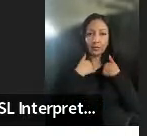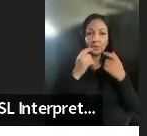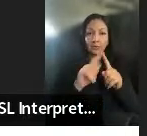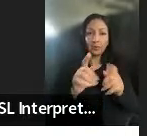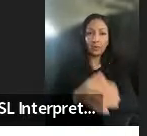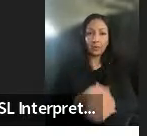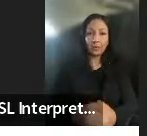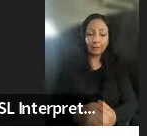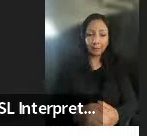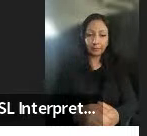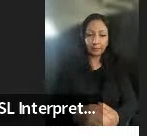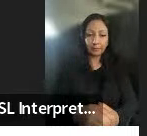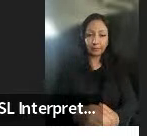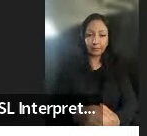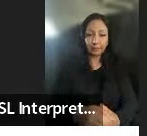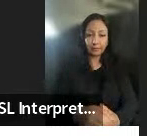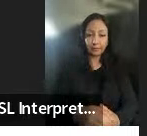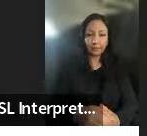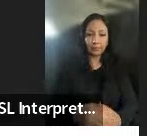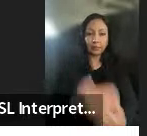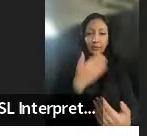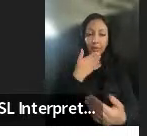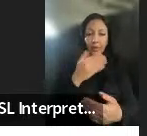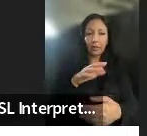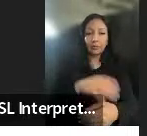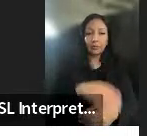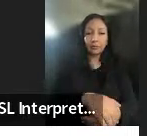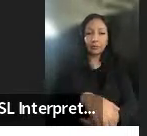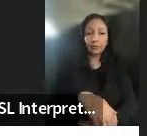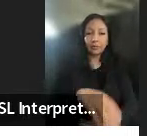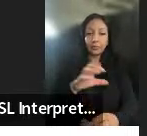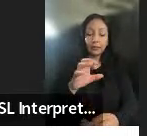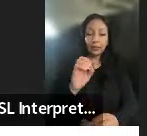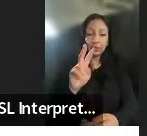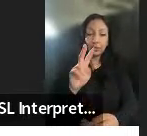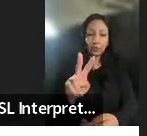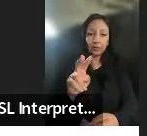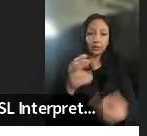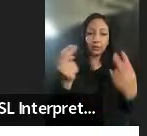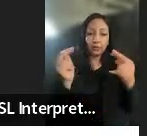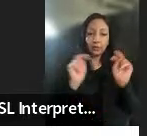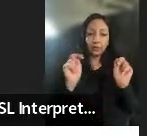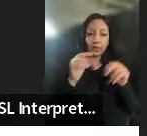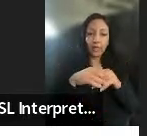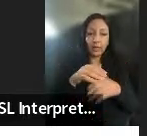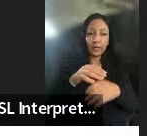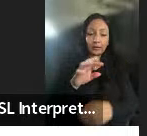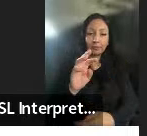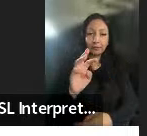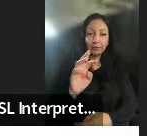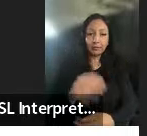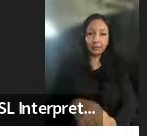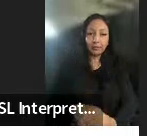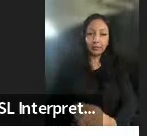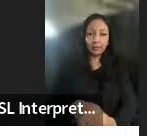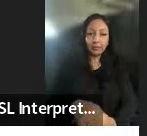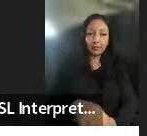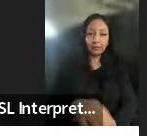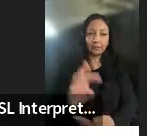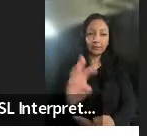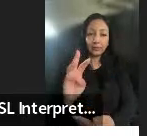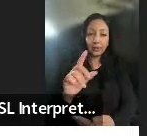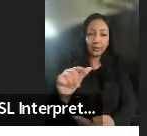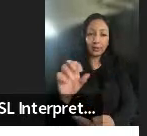as well. Yeah, carbon neutrality at planning.nyc.gov. Thank you. Just want to misrepresent it.